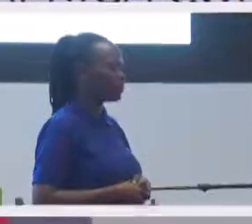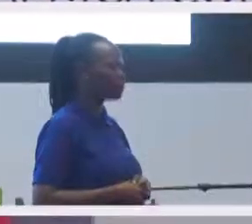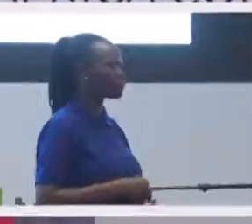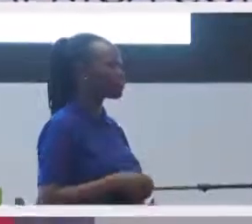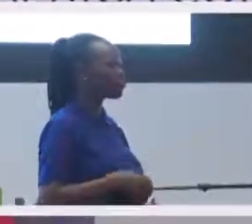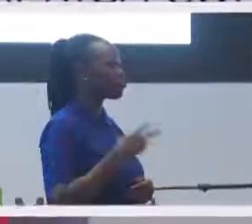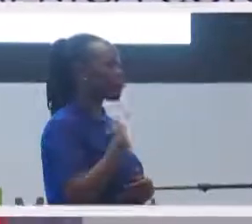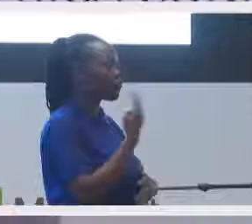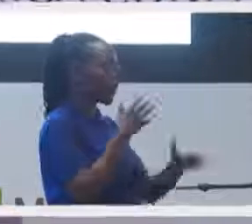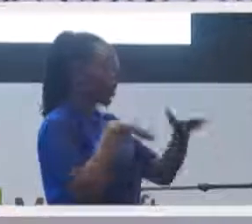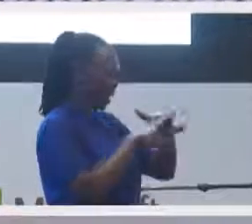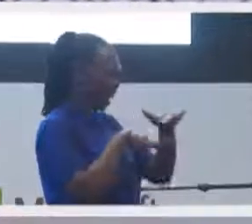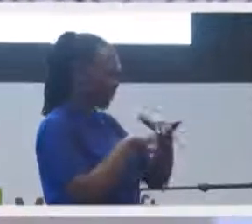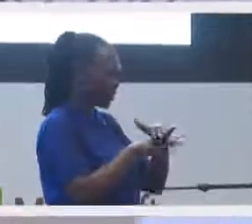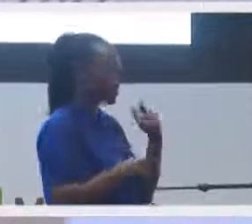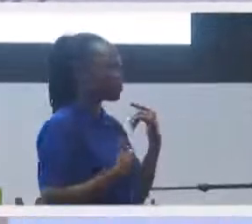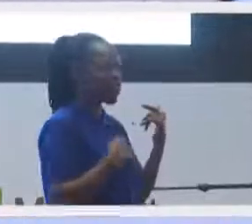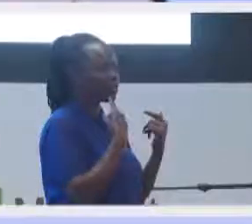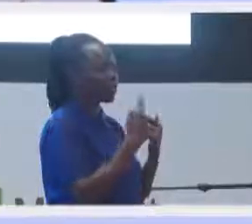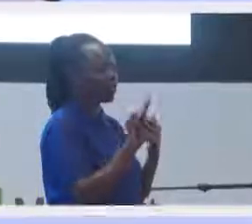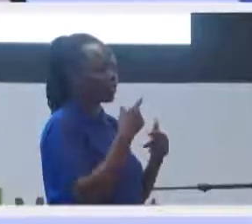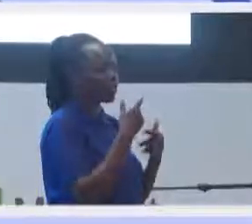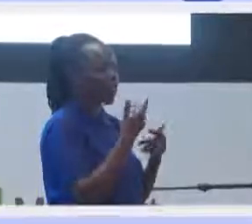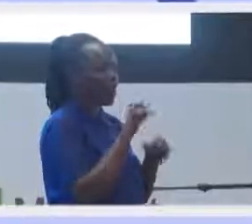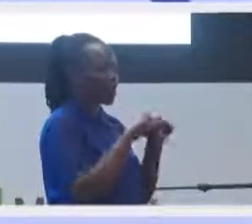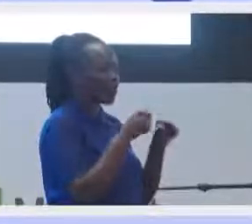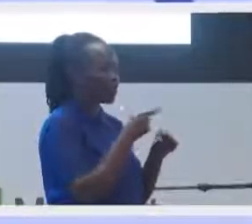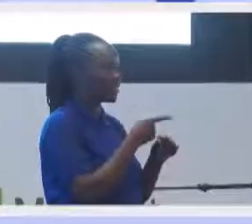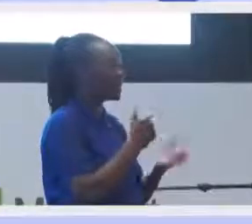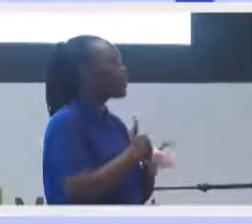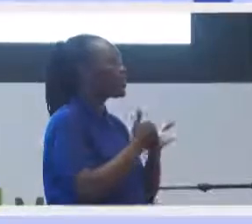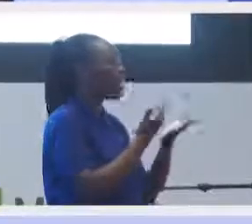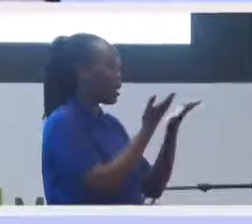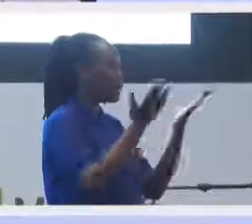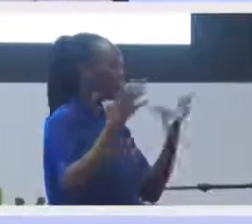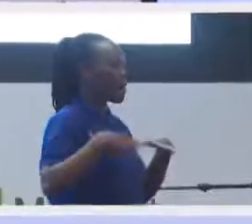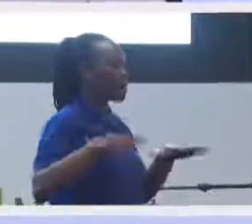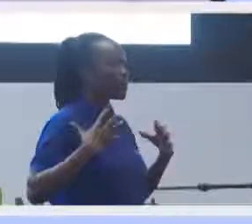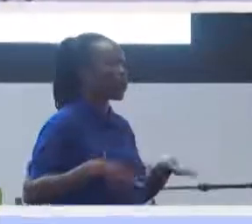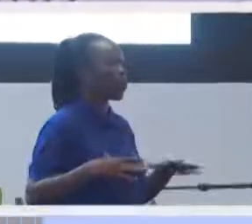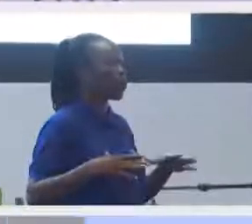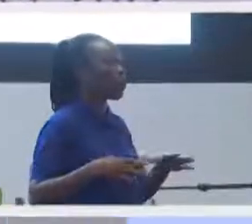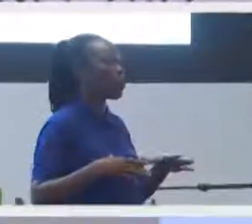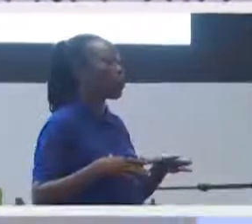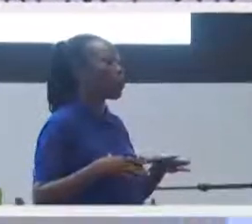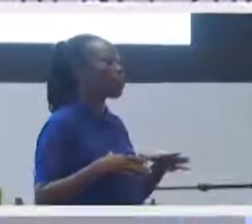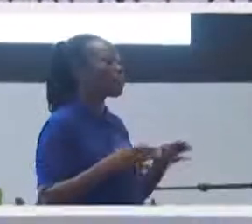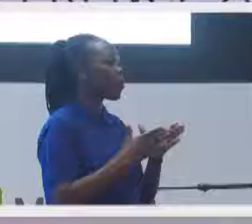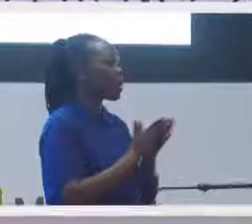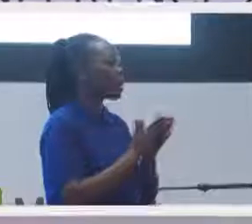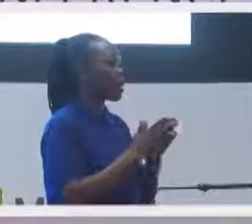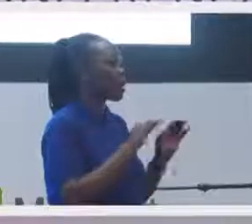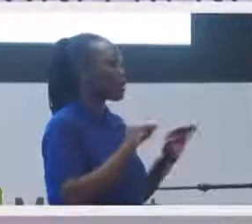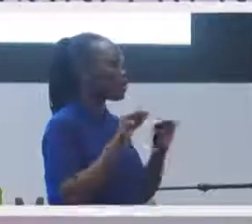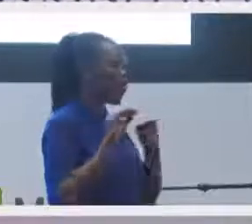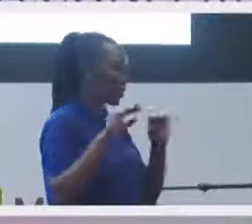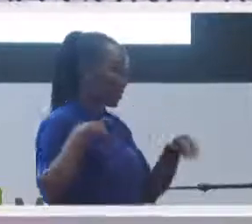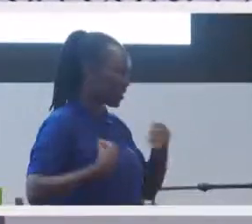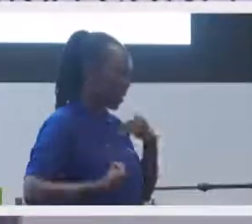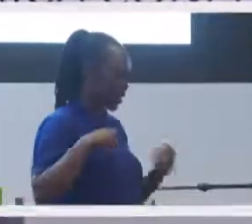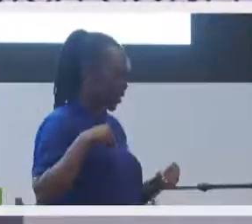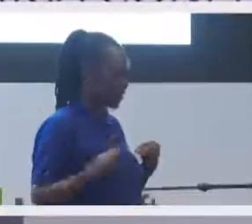Voice access, as I told you, is it helps people with also motor